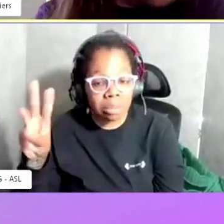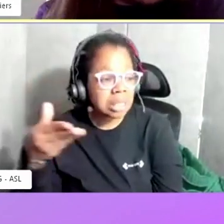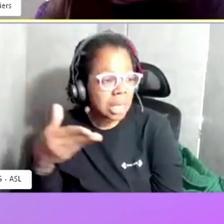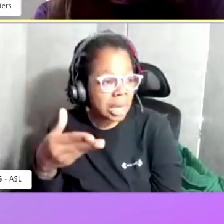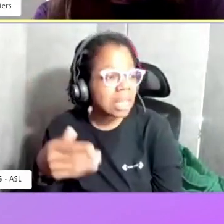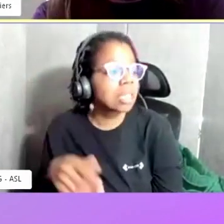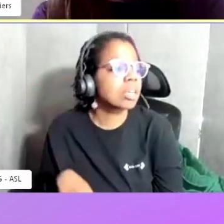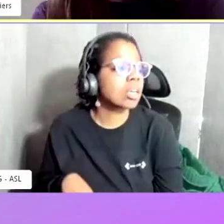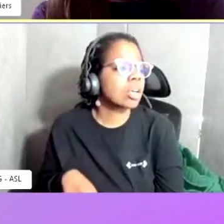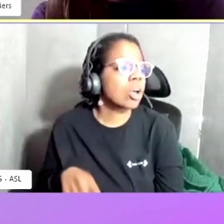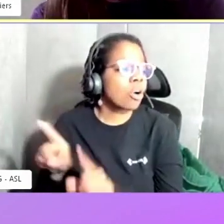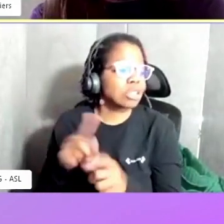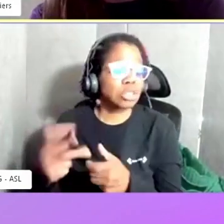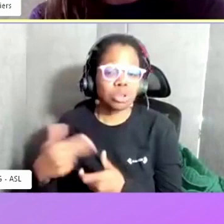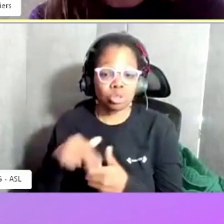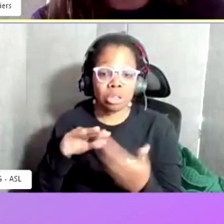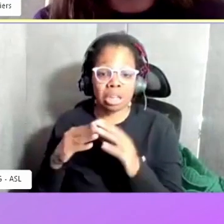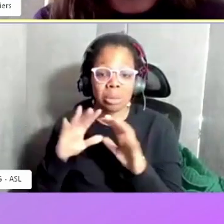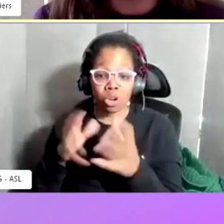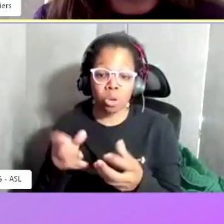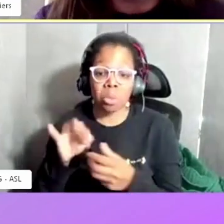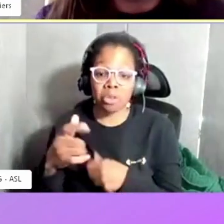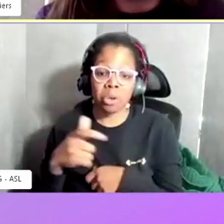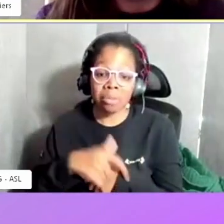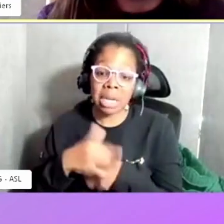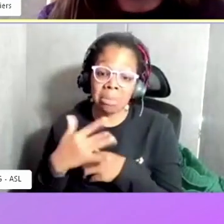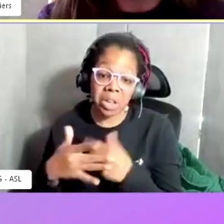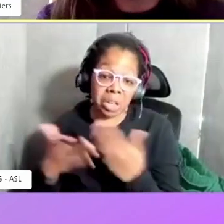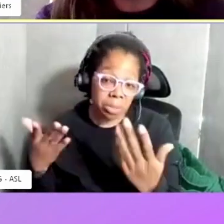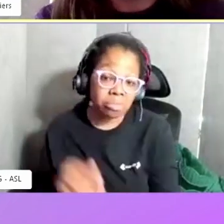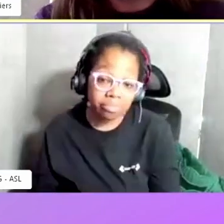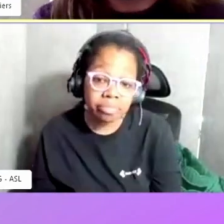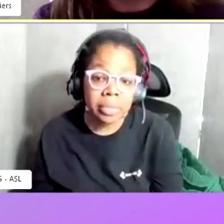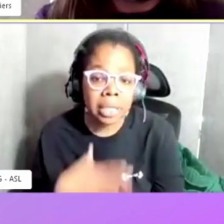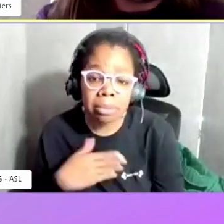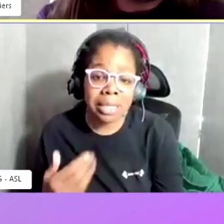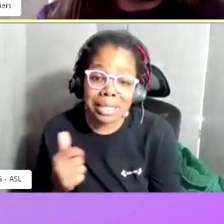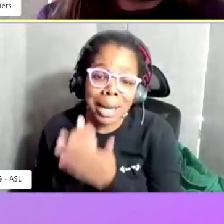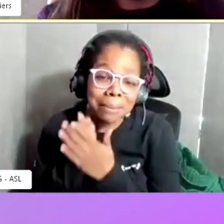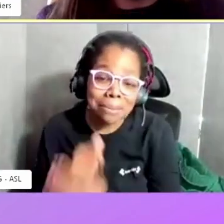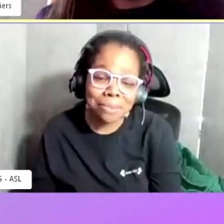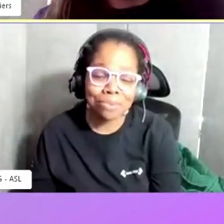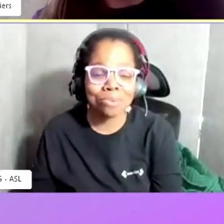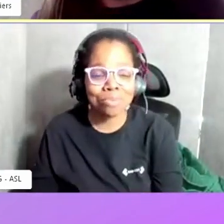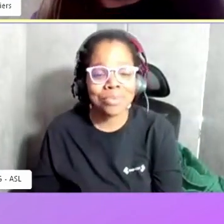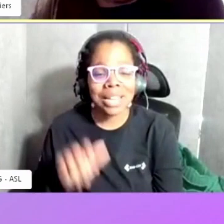github.com/w3c/silver/issues, and you can join the community group if you have time available. Please come help.